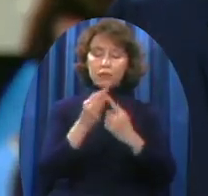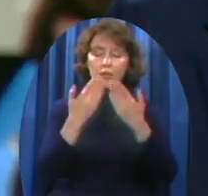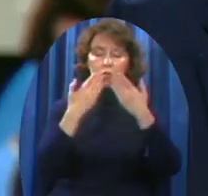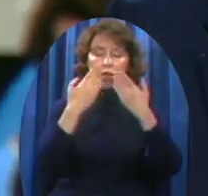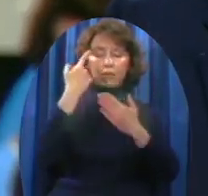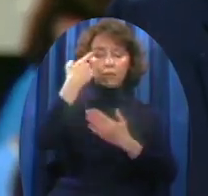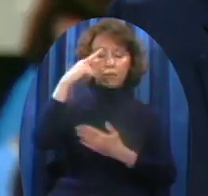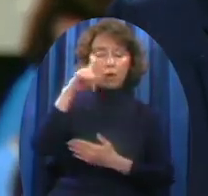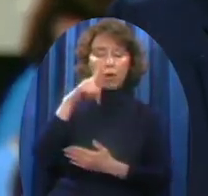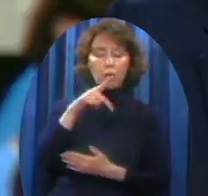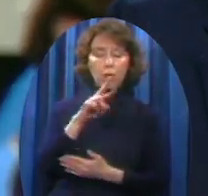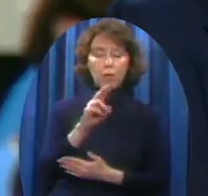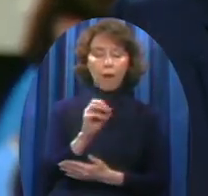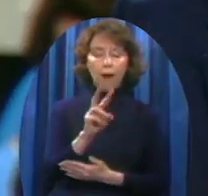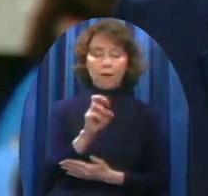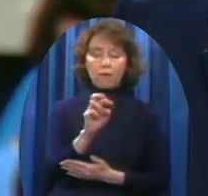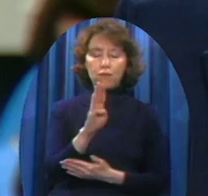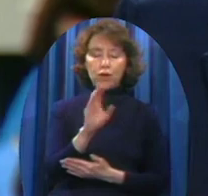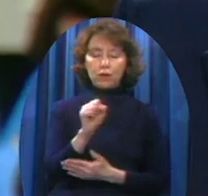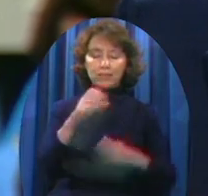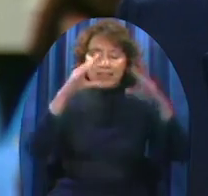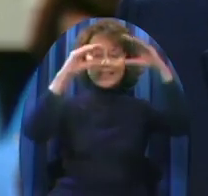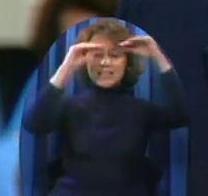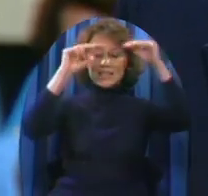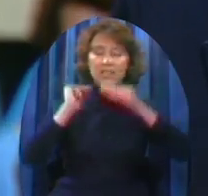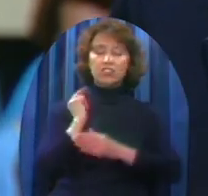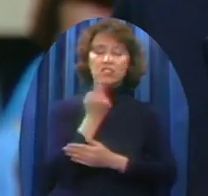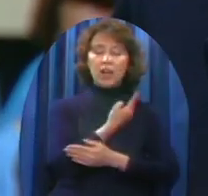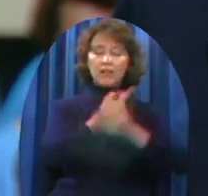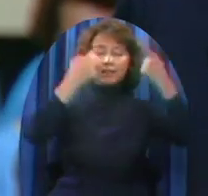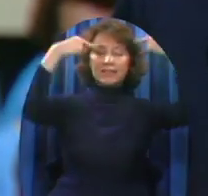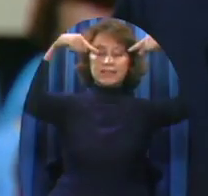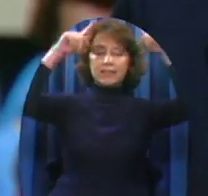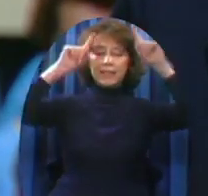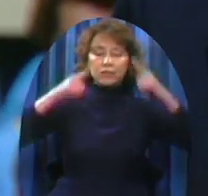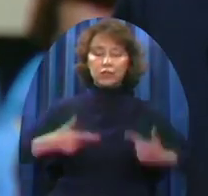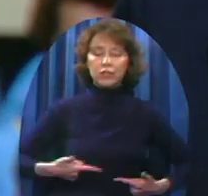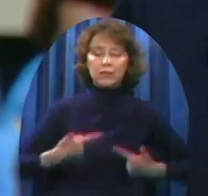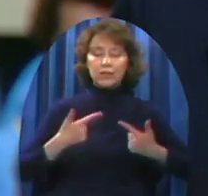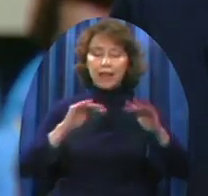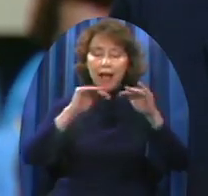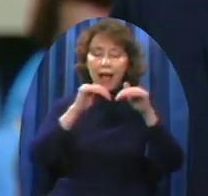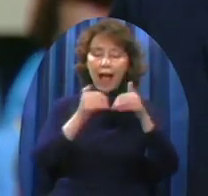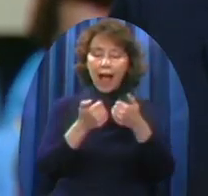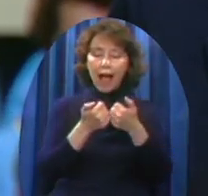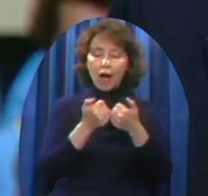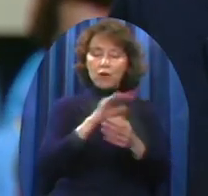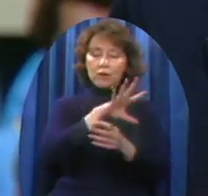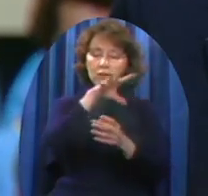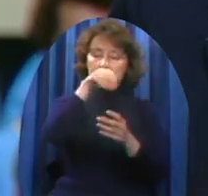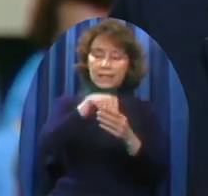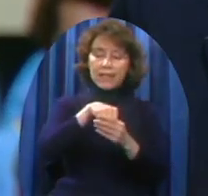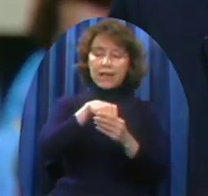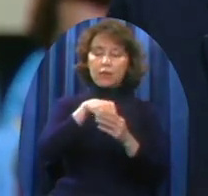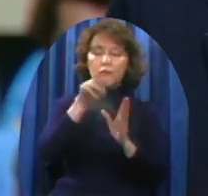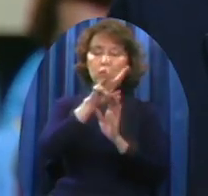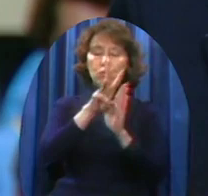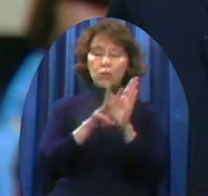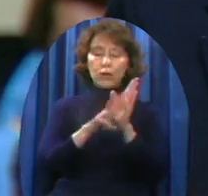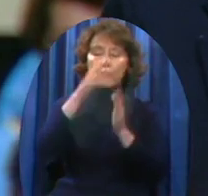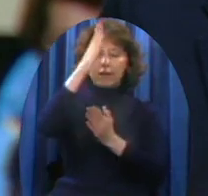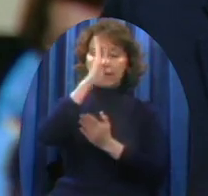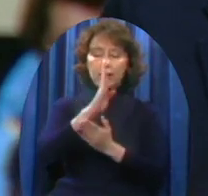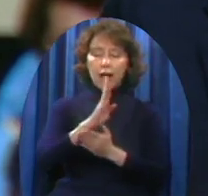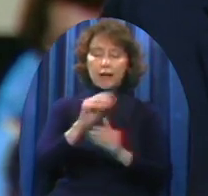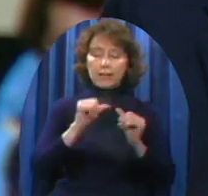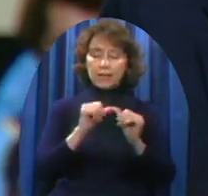us successful living, that teach us how to get into the will of God and live there. Thank you for these words that teach us how to